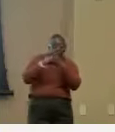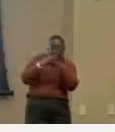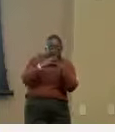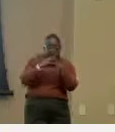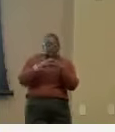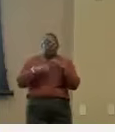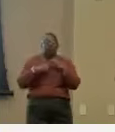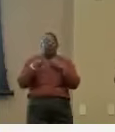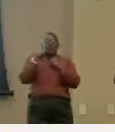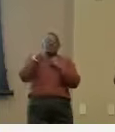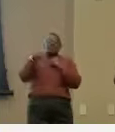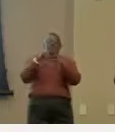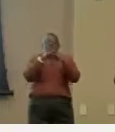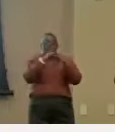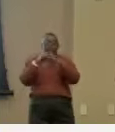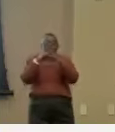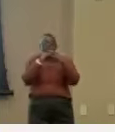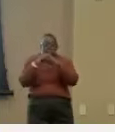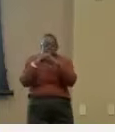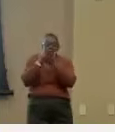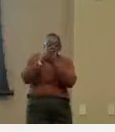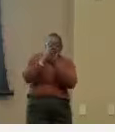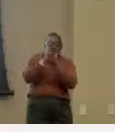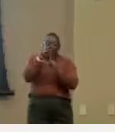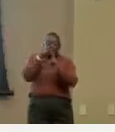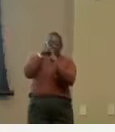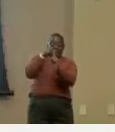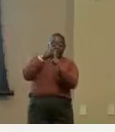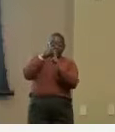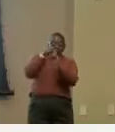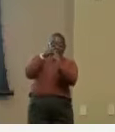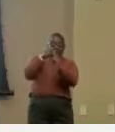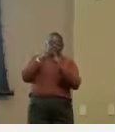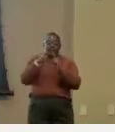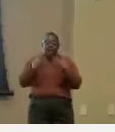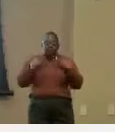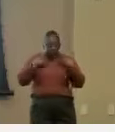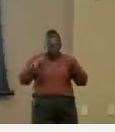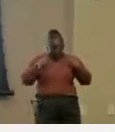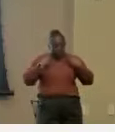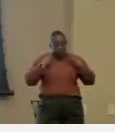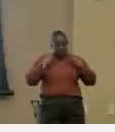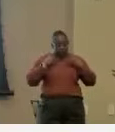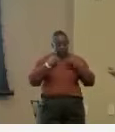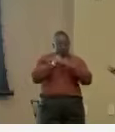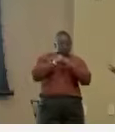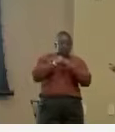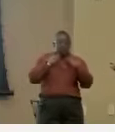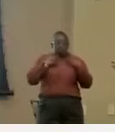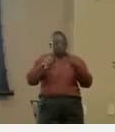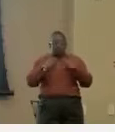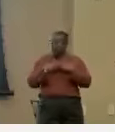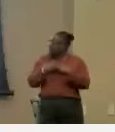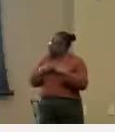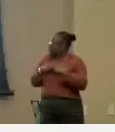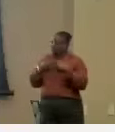and so forth, they serve a really specific purpose in maintaining a healthy immune system. But